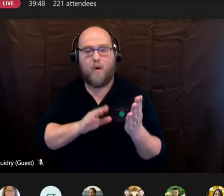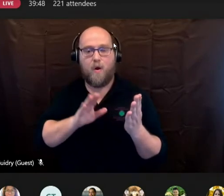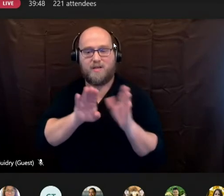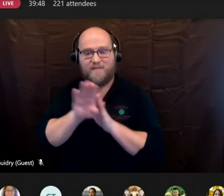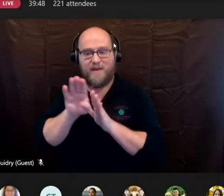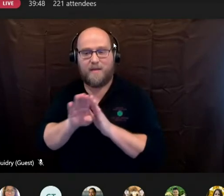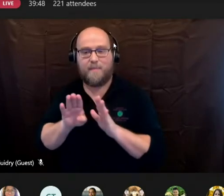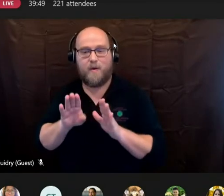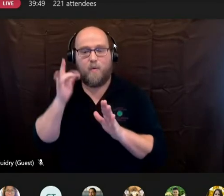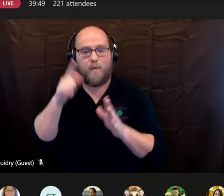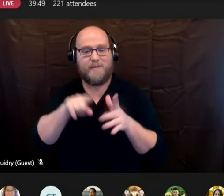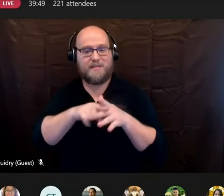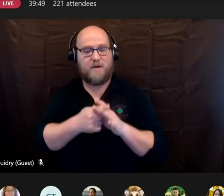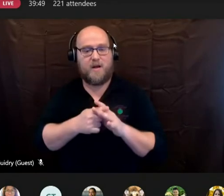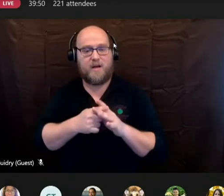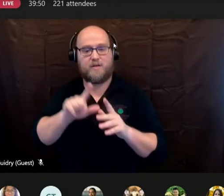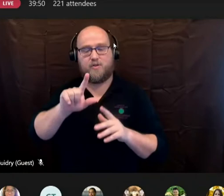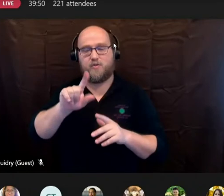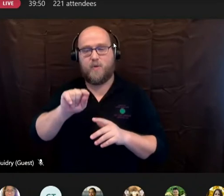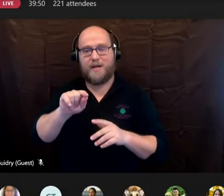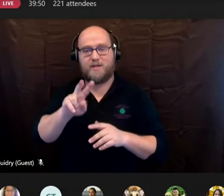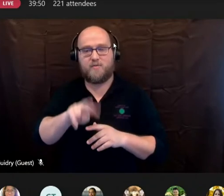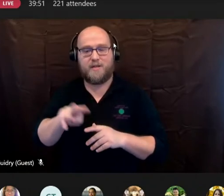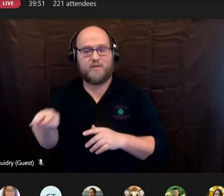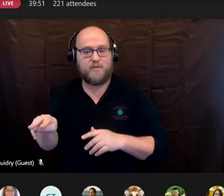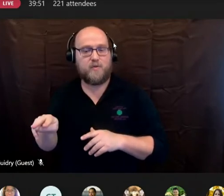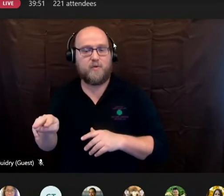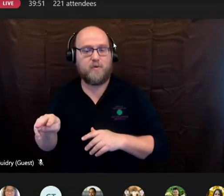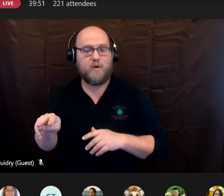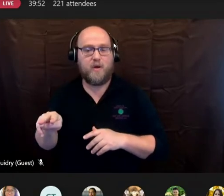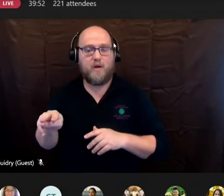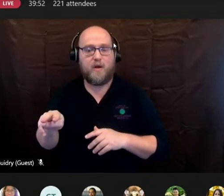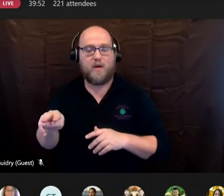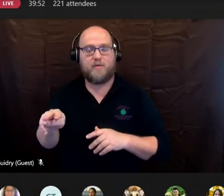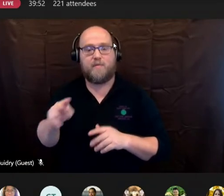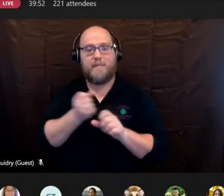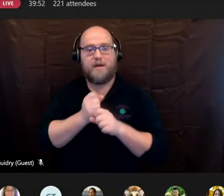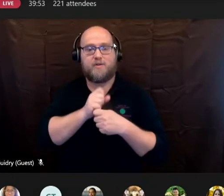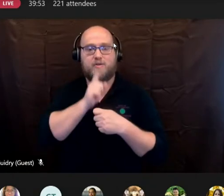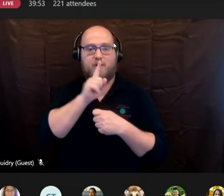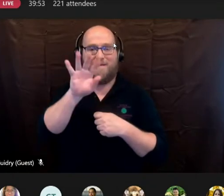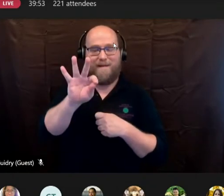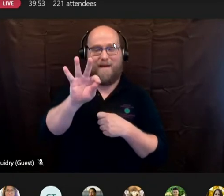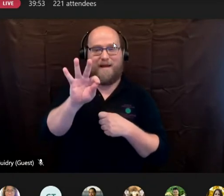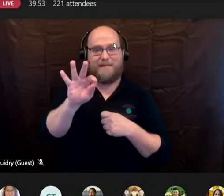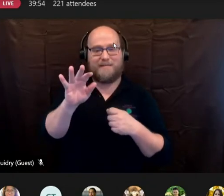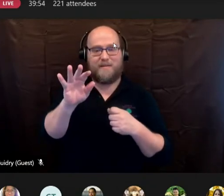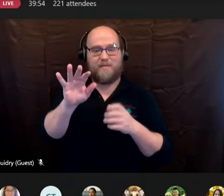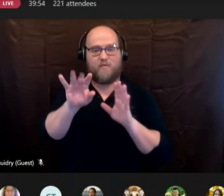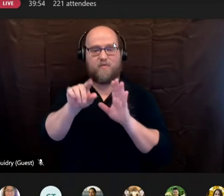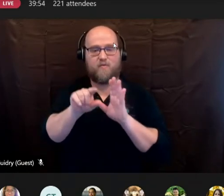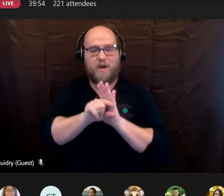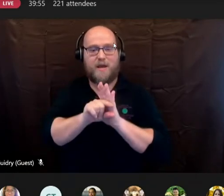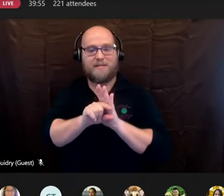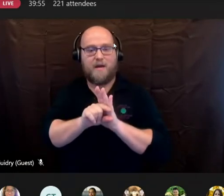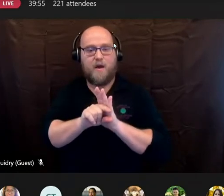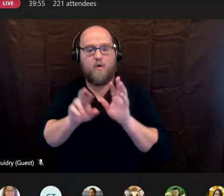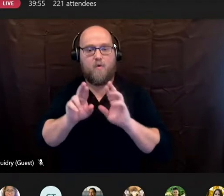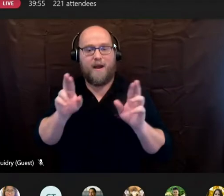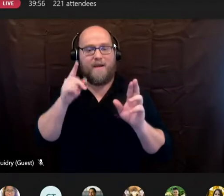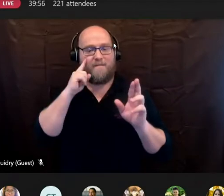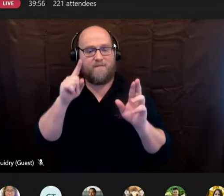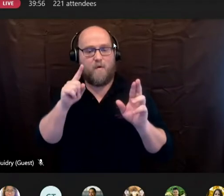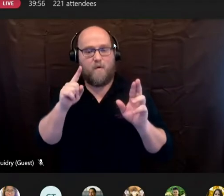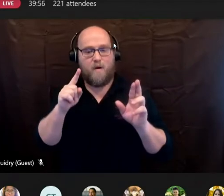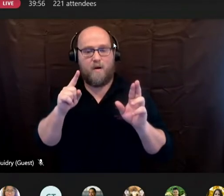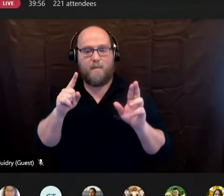toward post-secondary readiness. And schools will also have new college and career readiness reports so that they have student